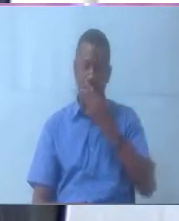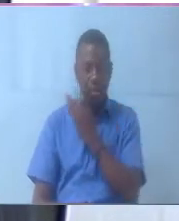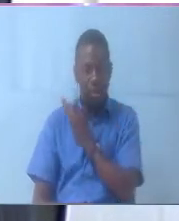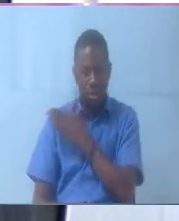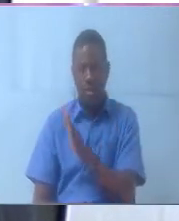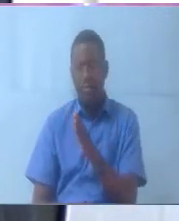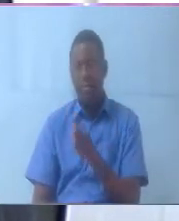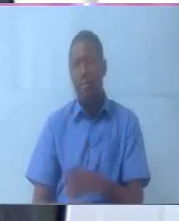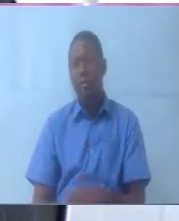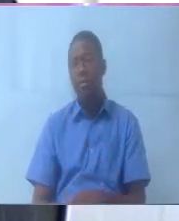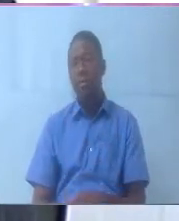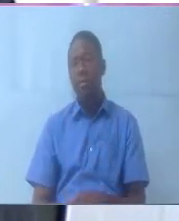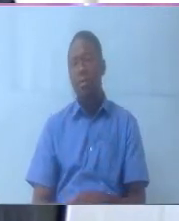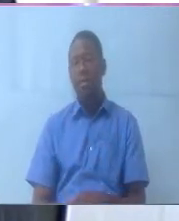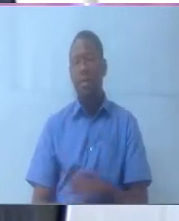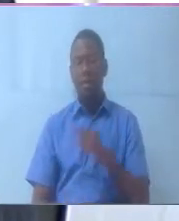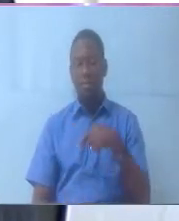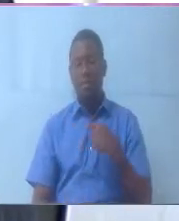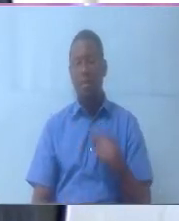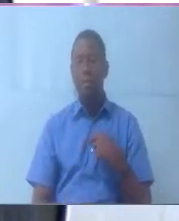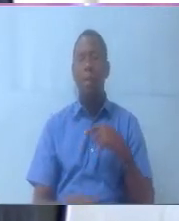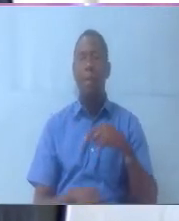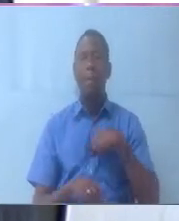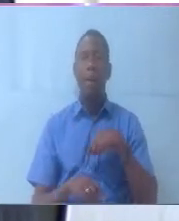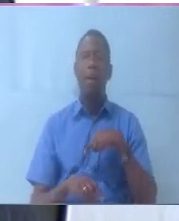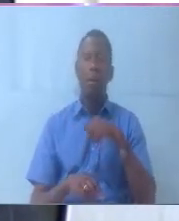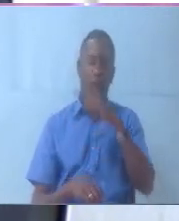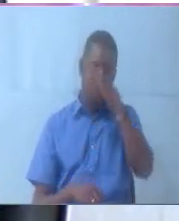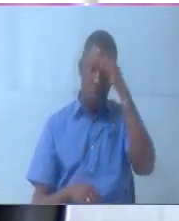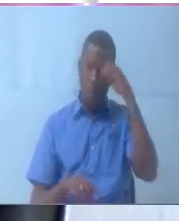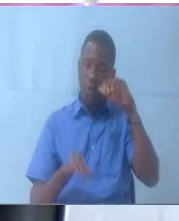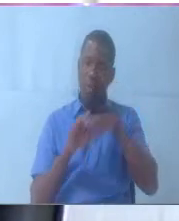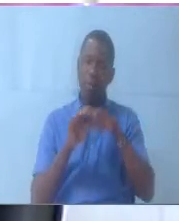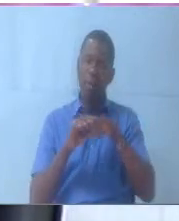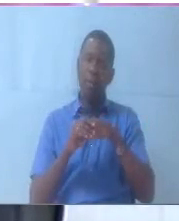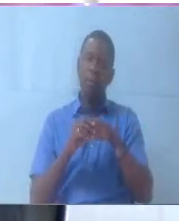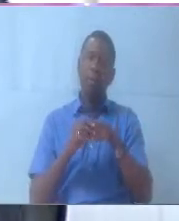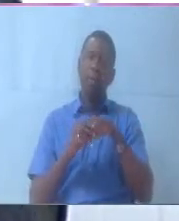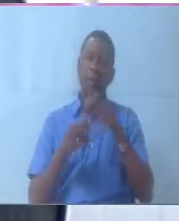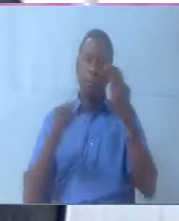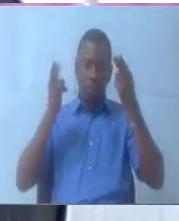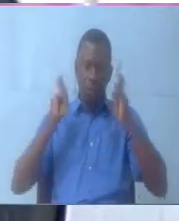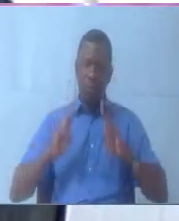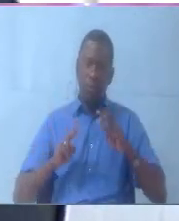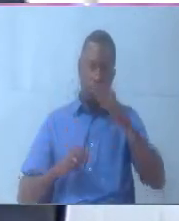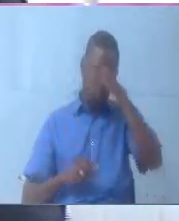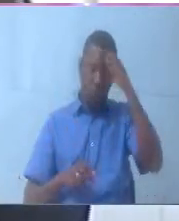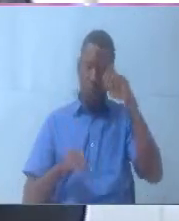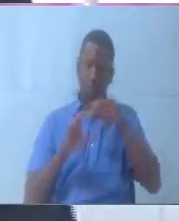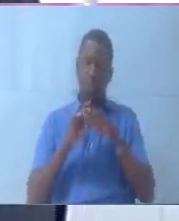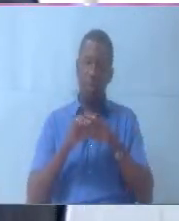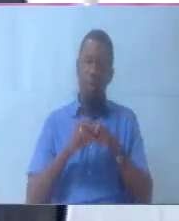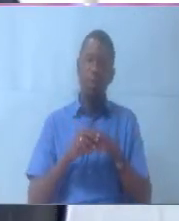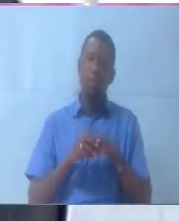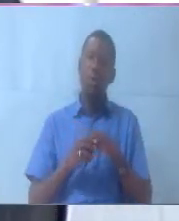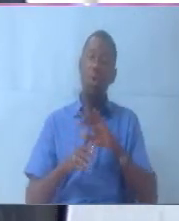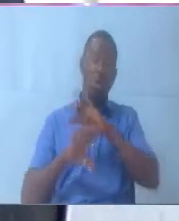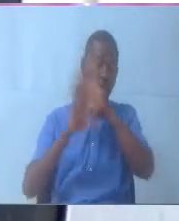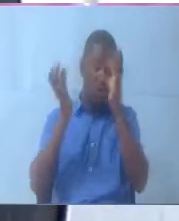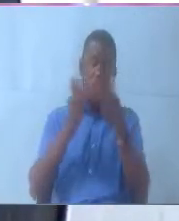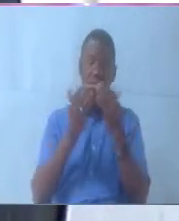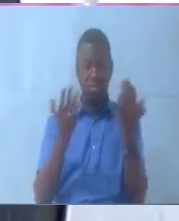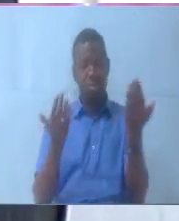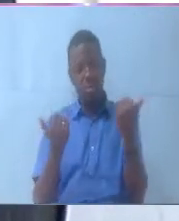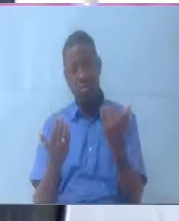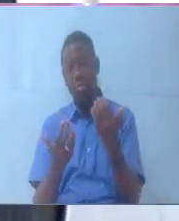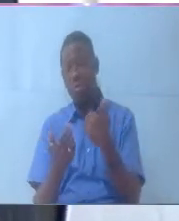my colleagues at the Magistrates Court from Banjul and others were all coming with Omar Jaba and others. They were all coming to meet me.